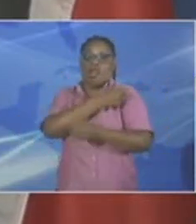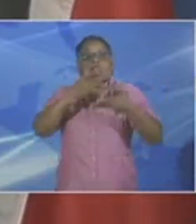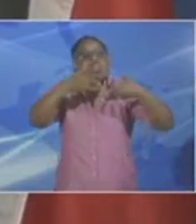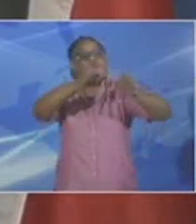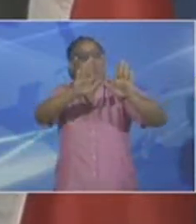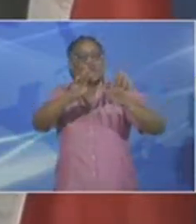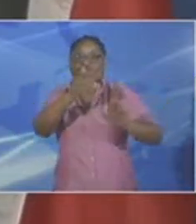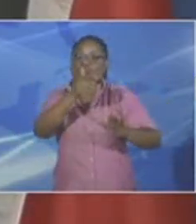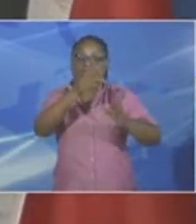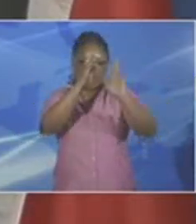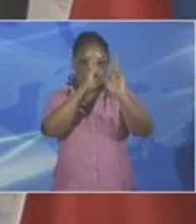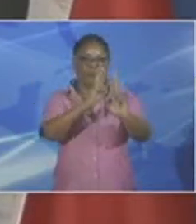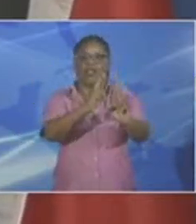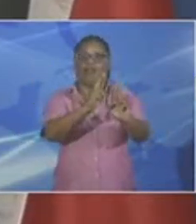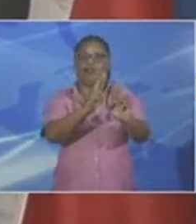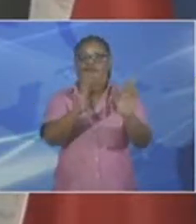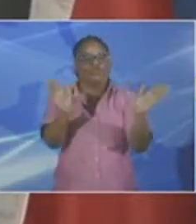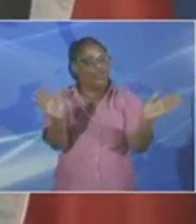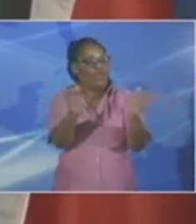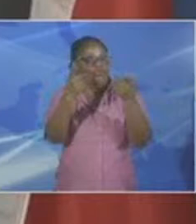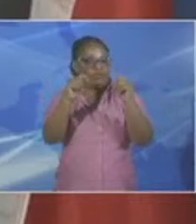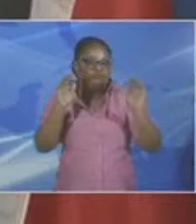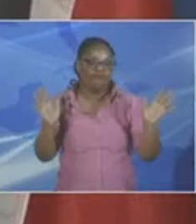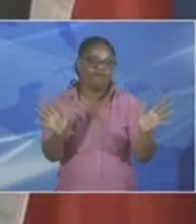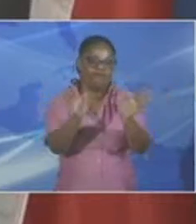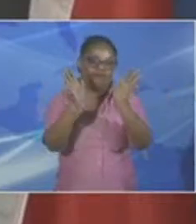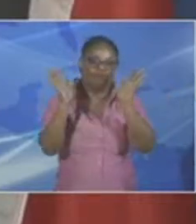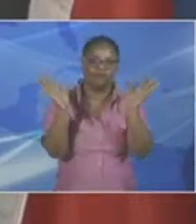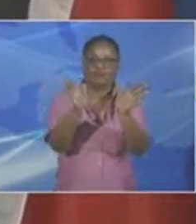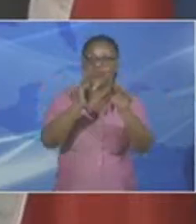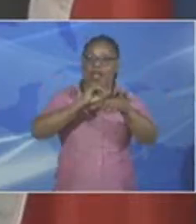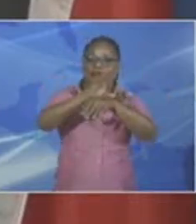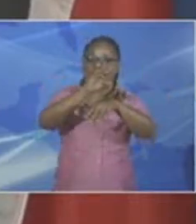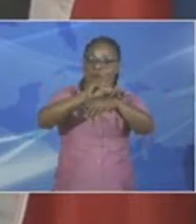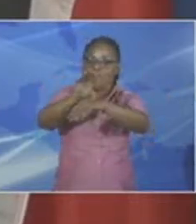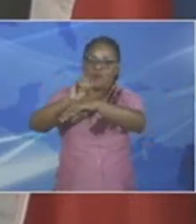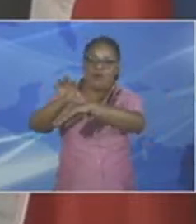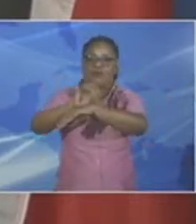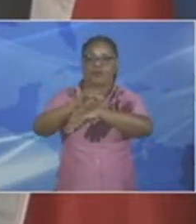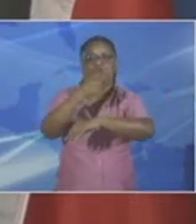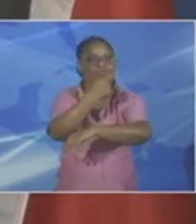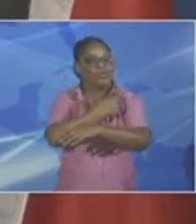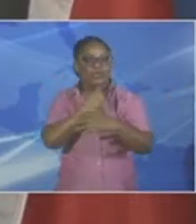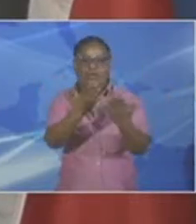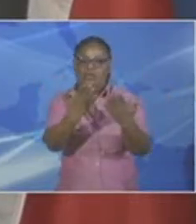we've even threatened you. We are at the stage now we're saying, okay, you do know.